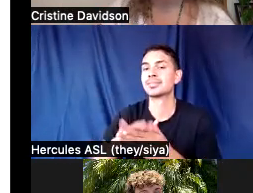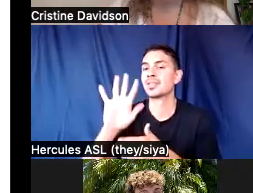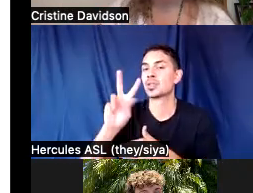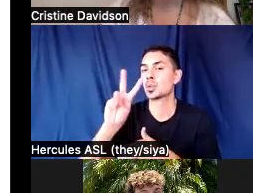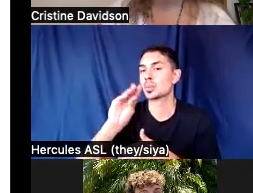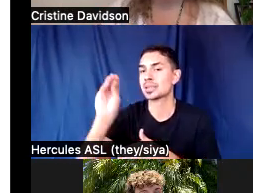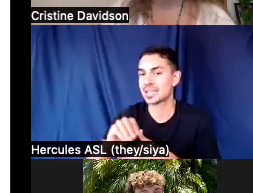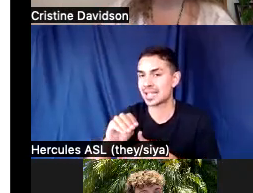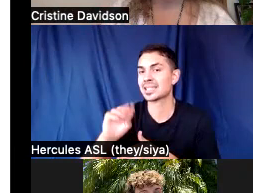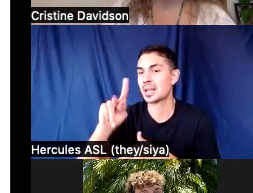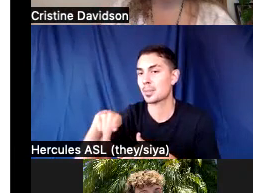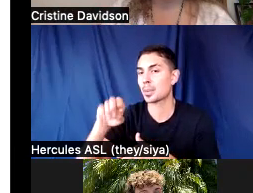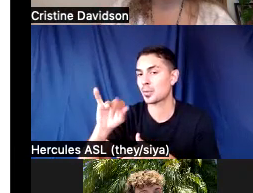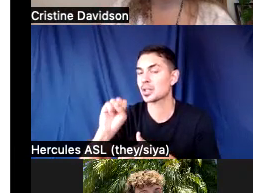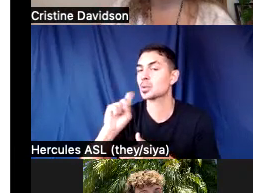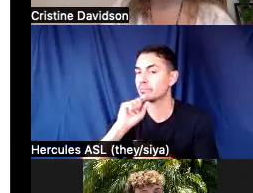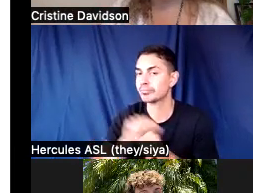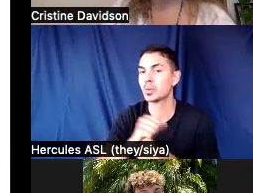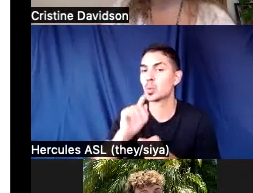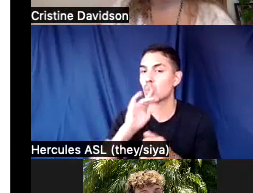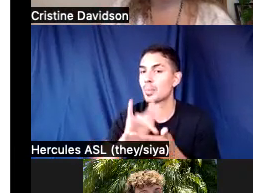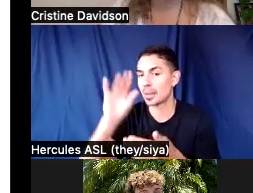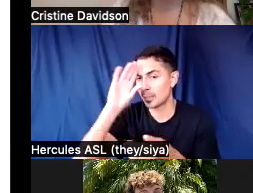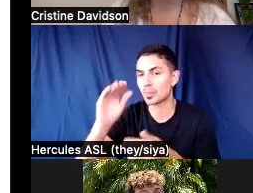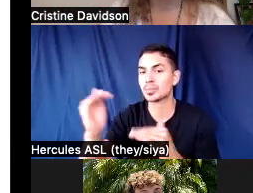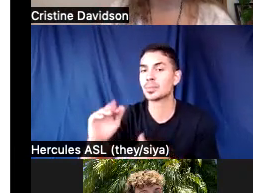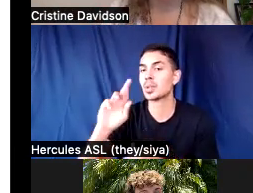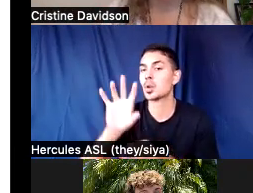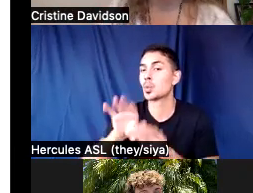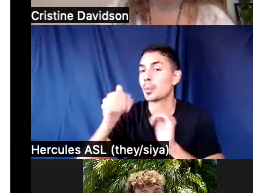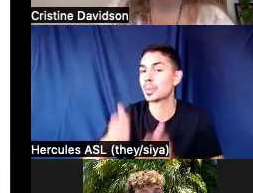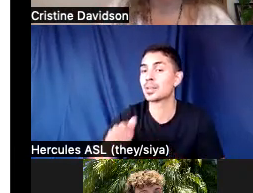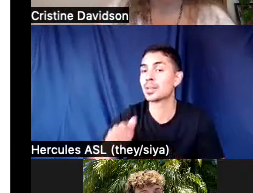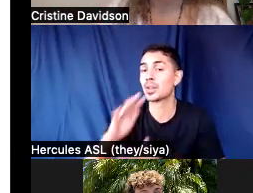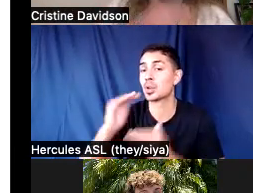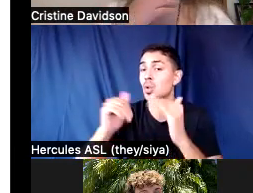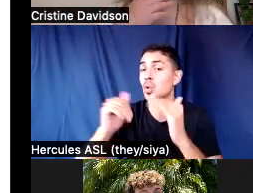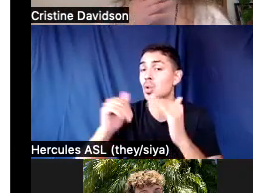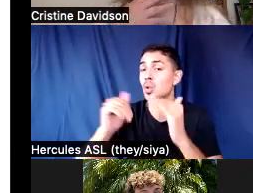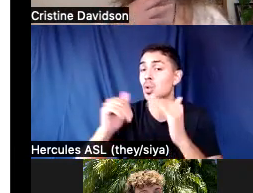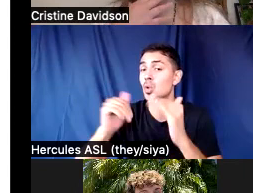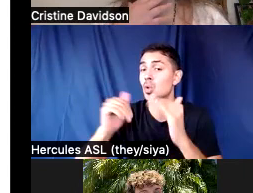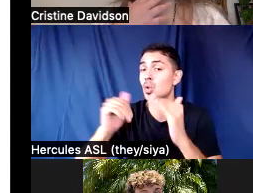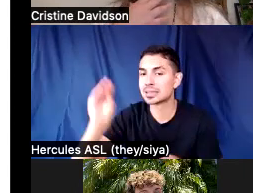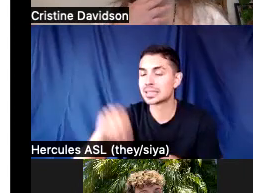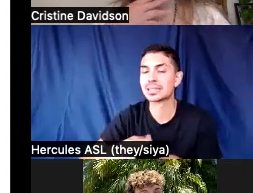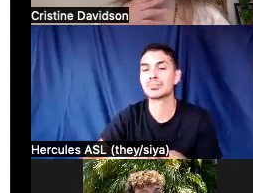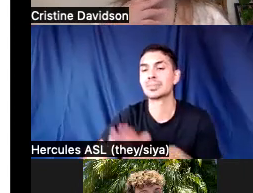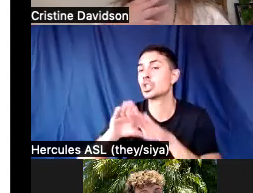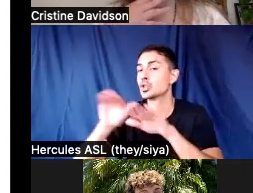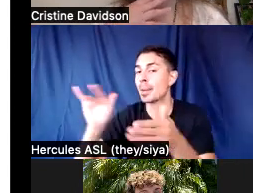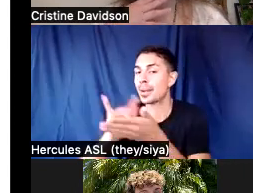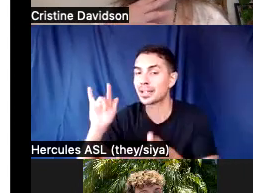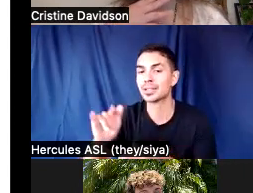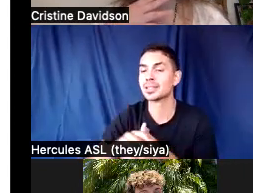39%, child molesters, and repeat offenders are more likely to offend. There's some studies out there that say that harm doers can